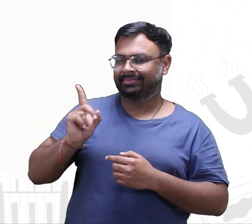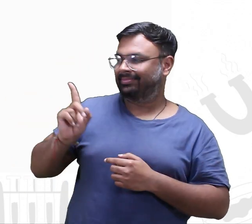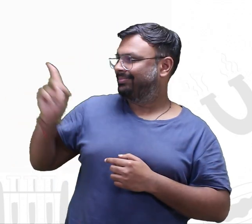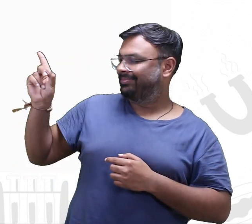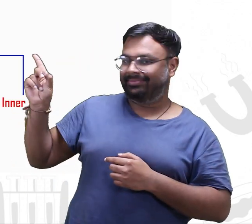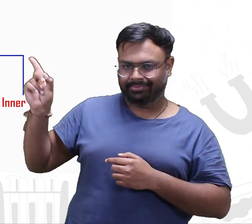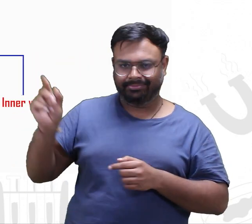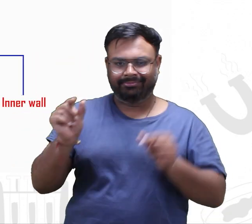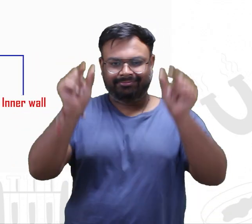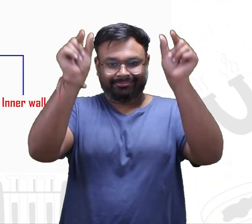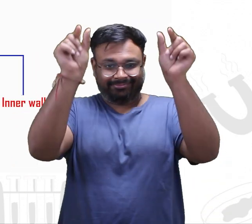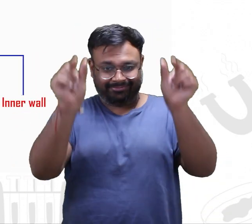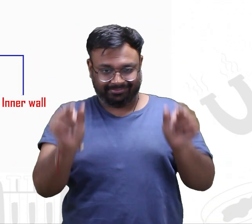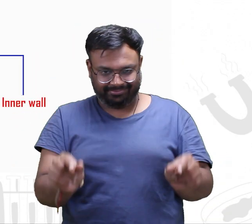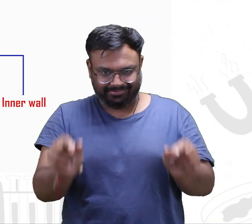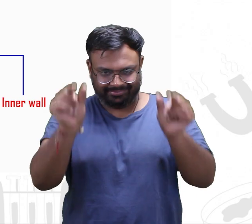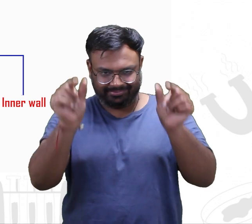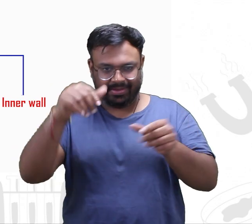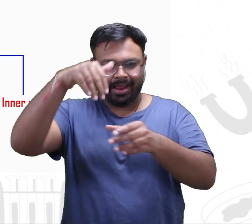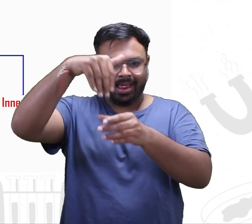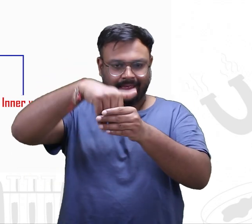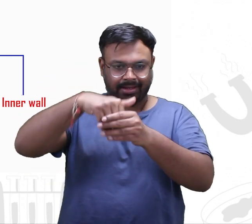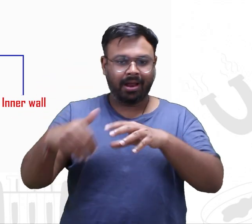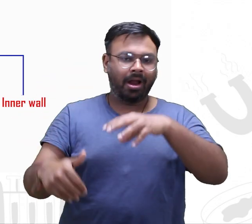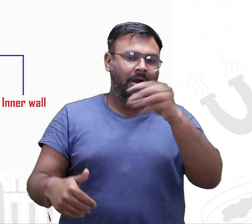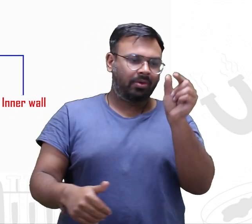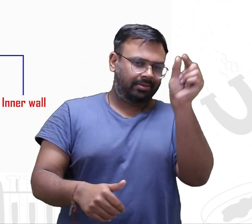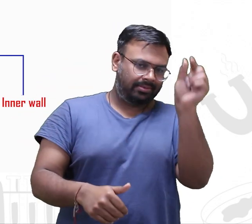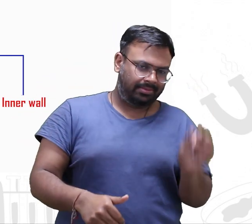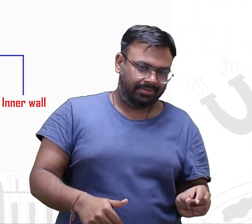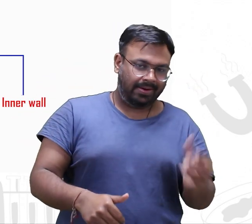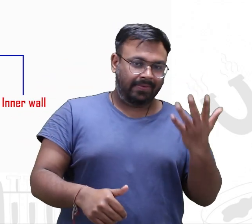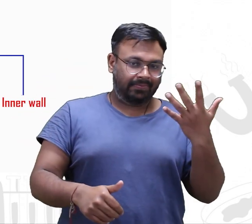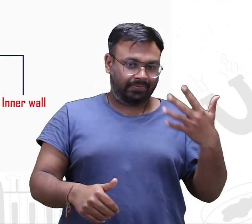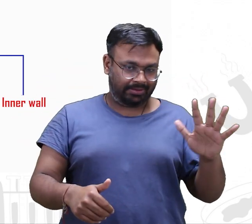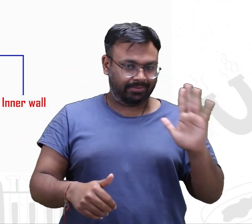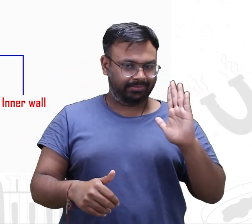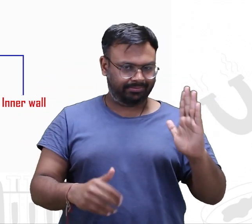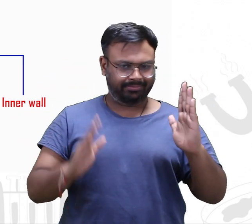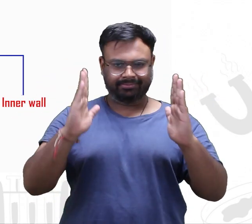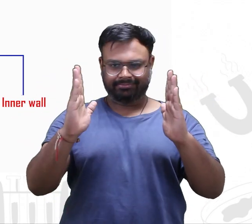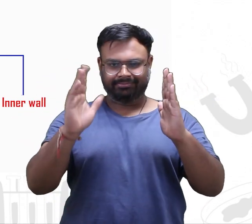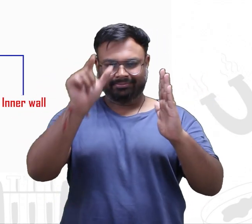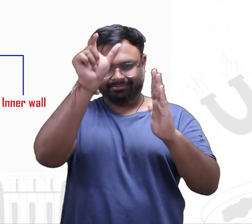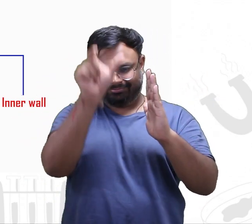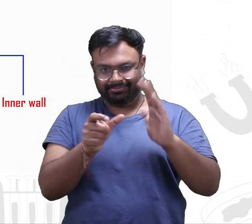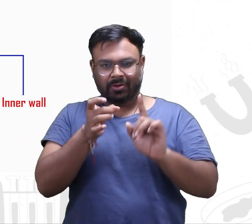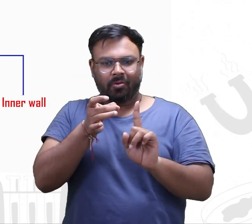a double-walled glass vessel with the inner wall and outer wall coated with